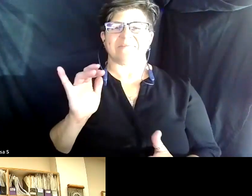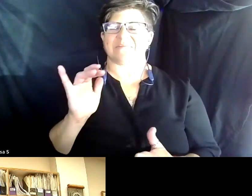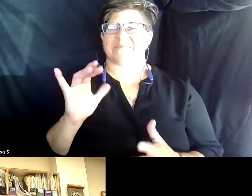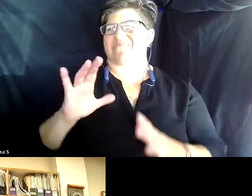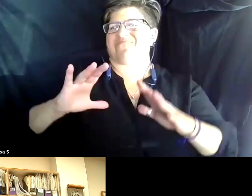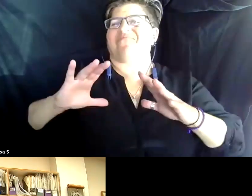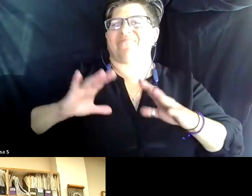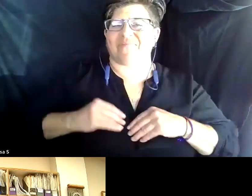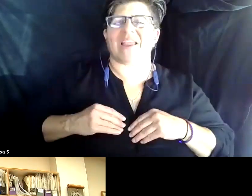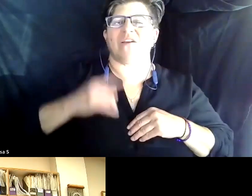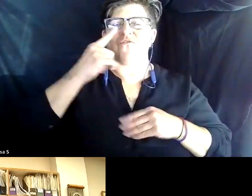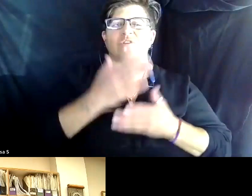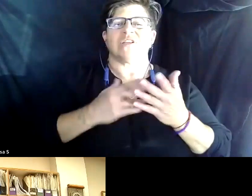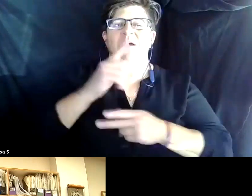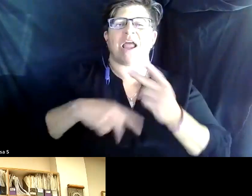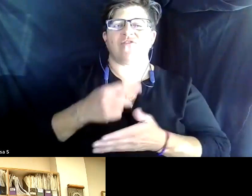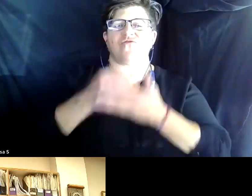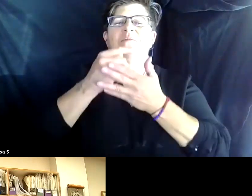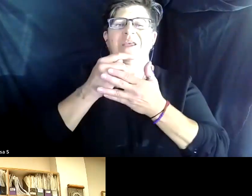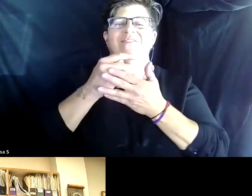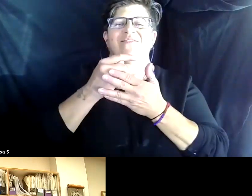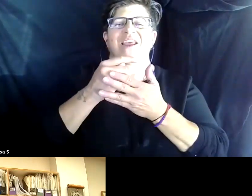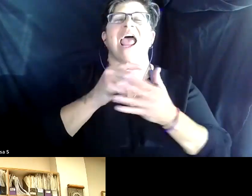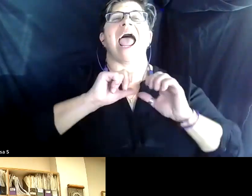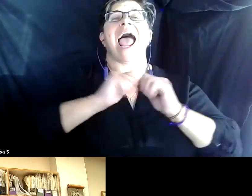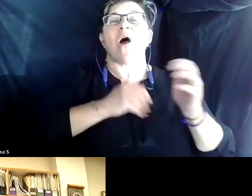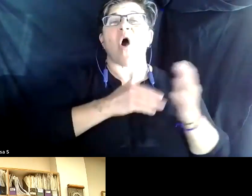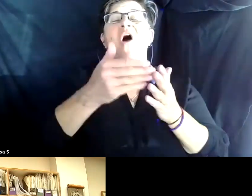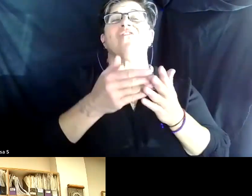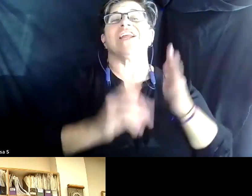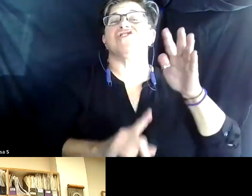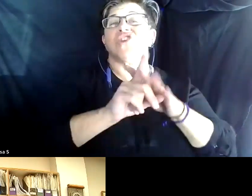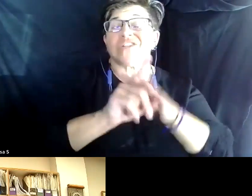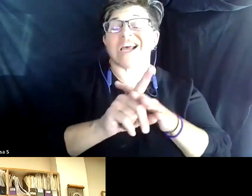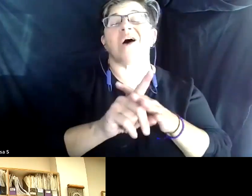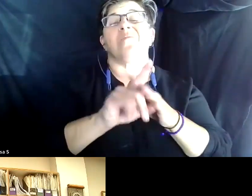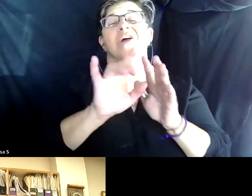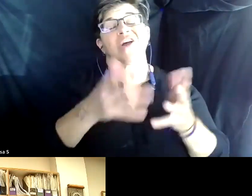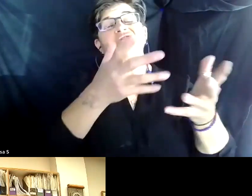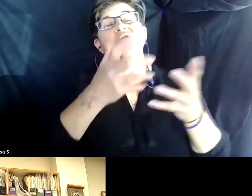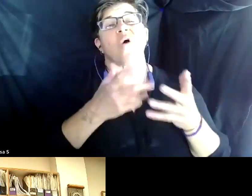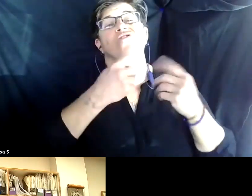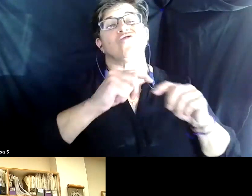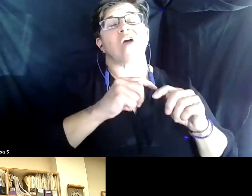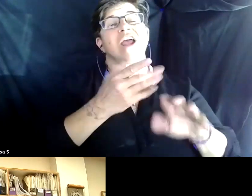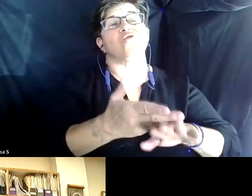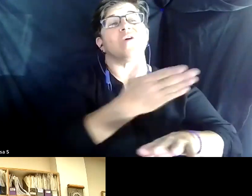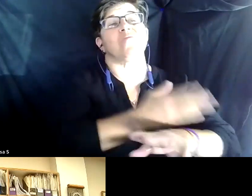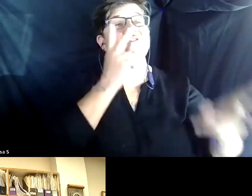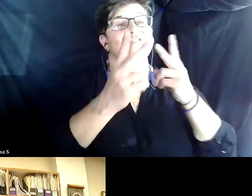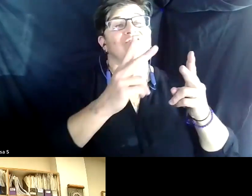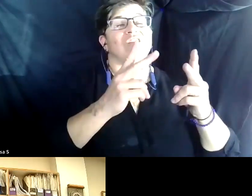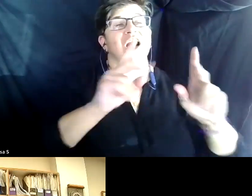Prevalence does come into play, because obviously you would want to try to improve the vision in a larger number of patients. And then the